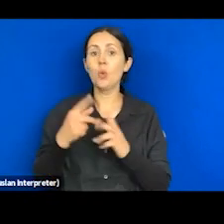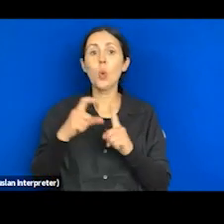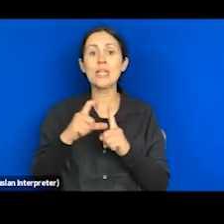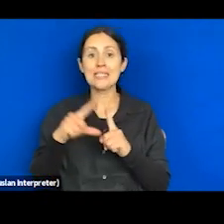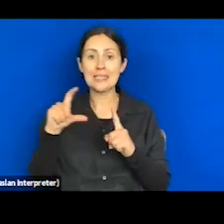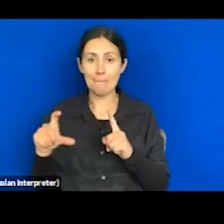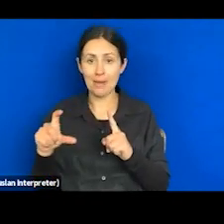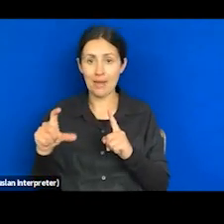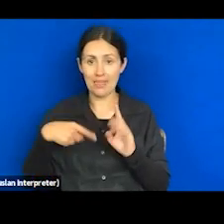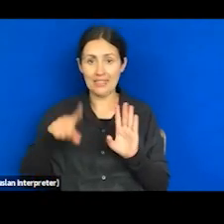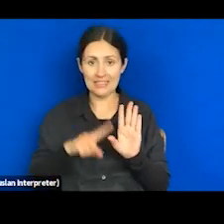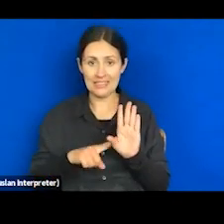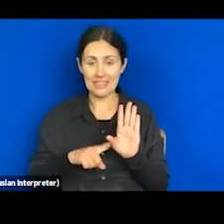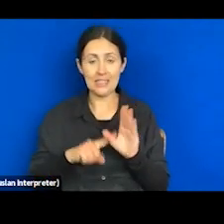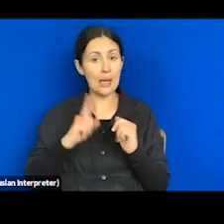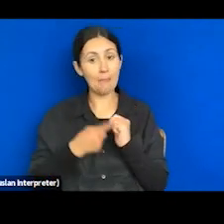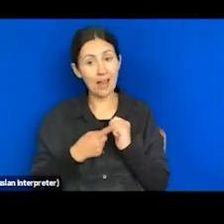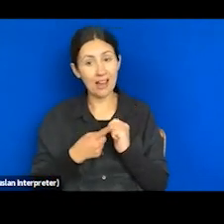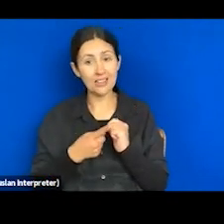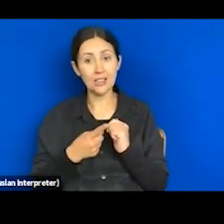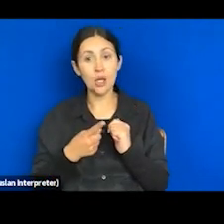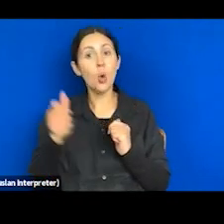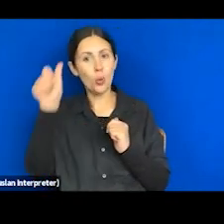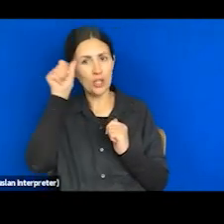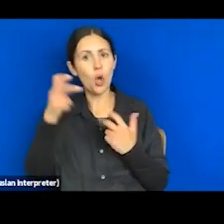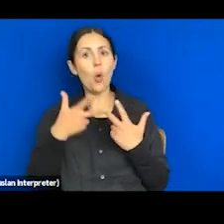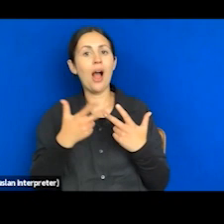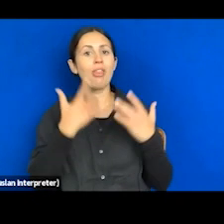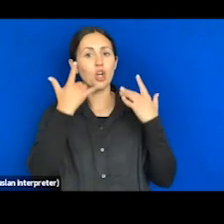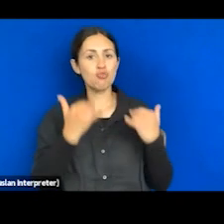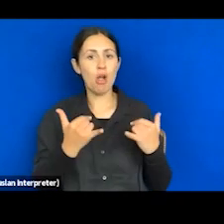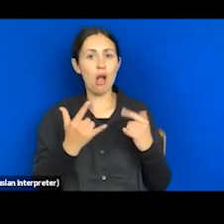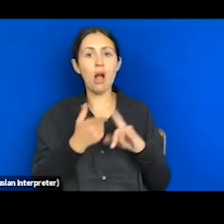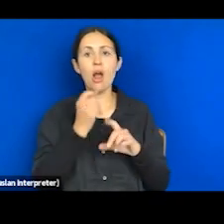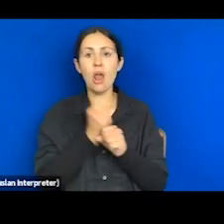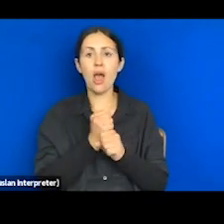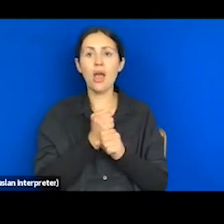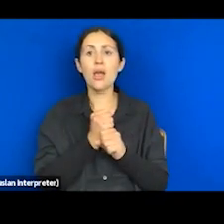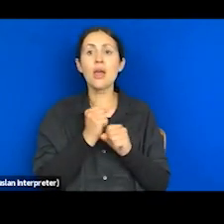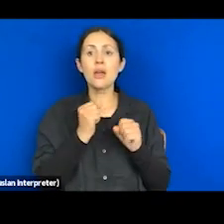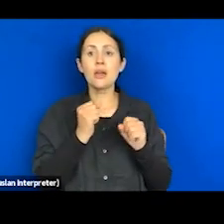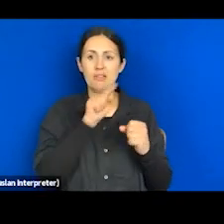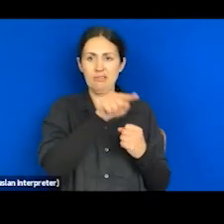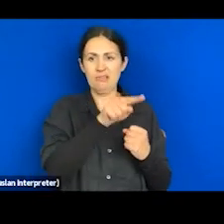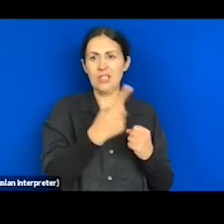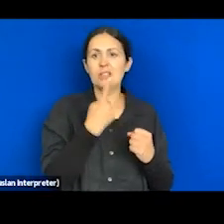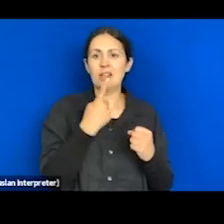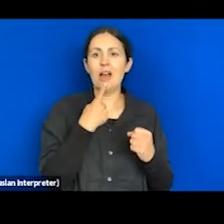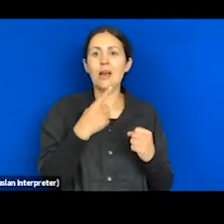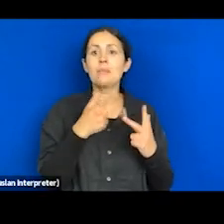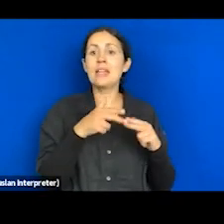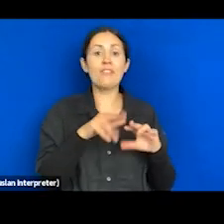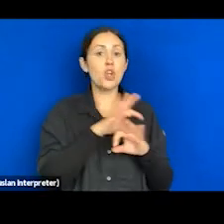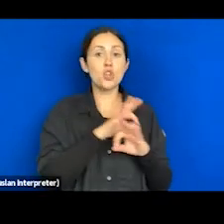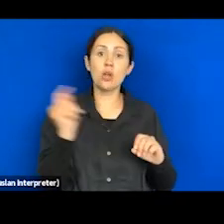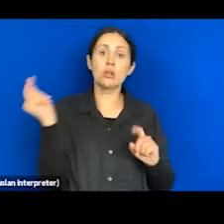it does raise the question around whether less. We do know in other trials, so for example, buprenorphine, that less frequent attendance can improve retention